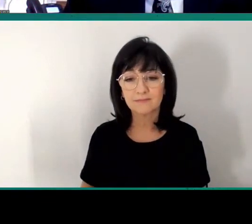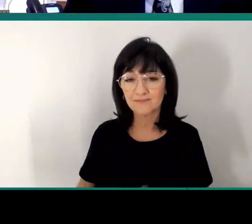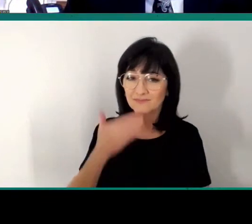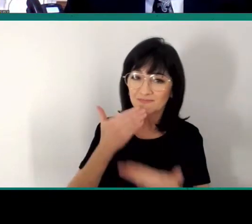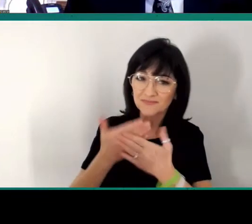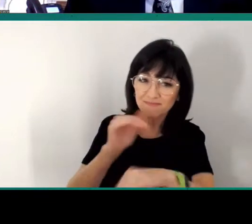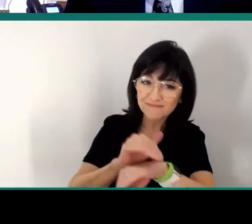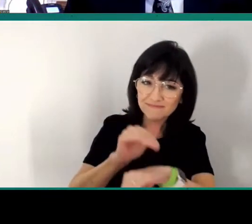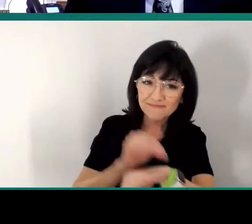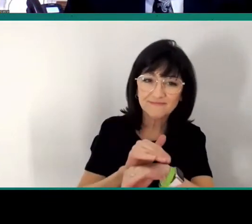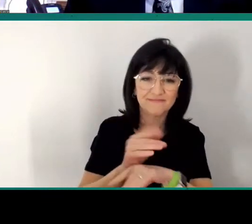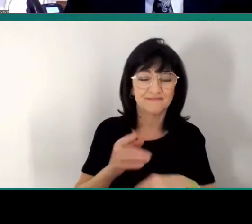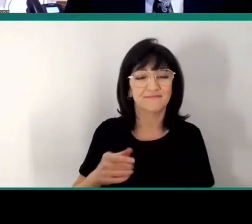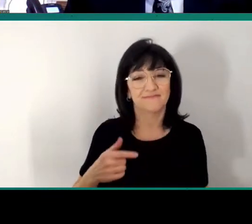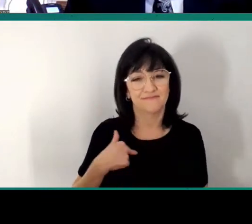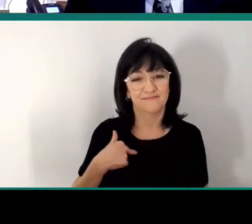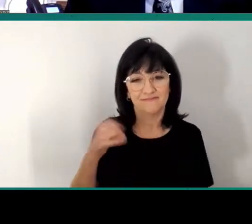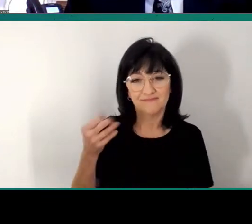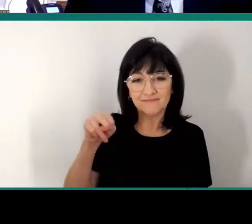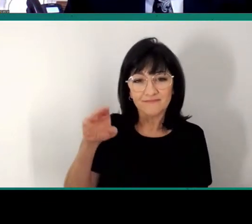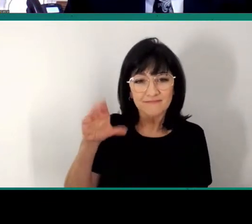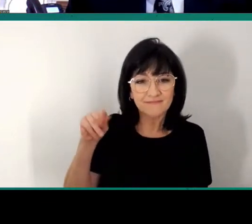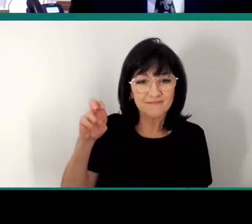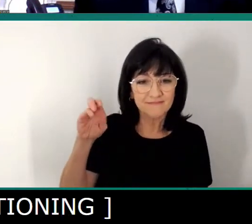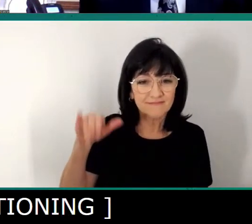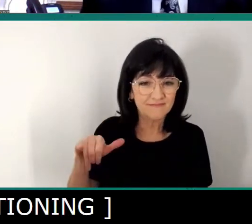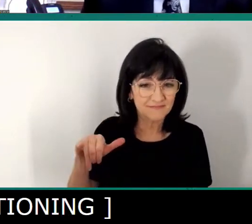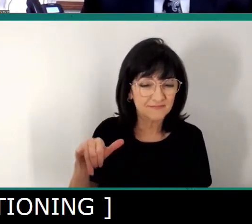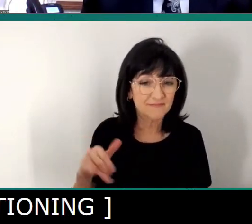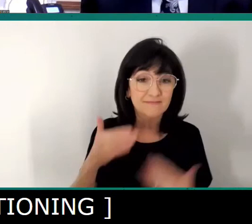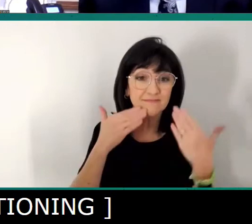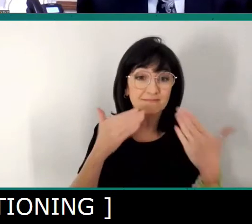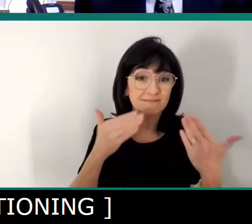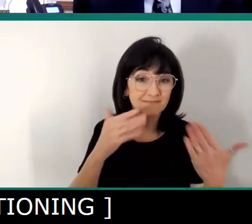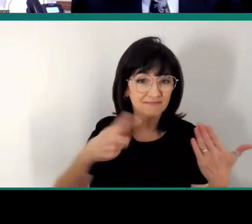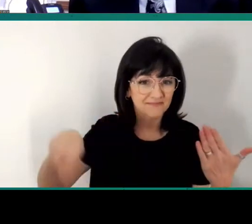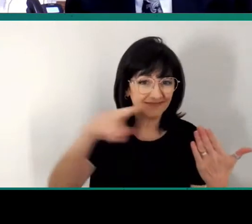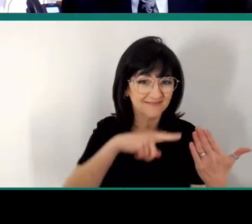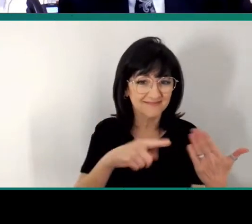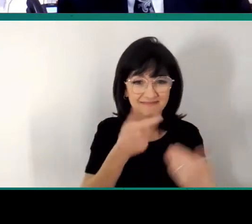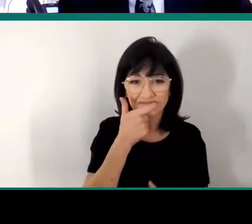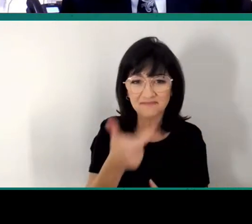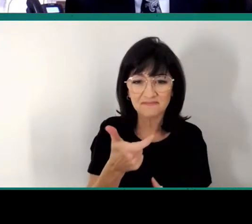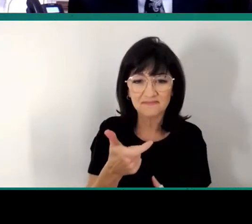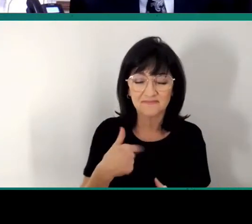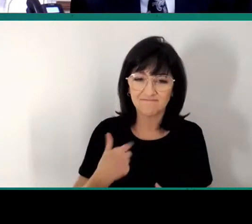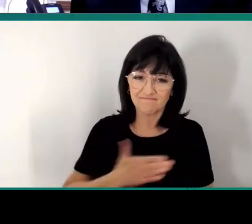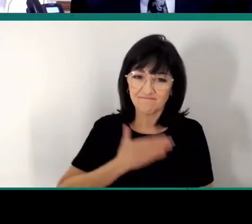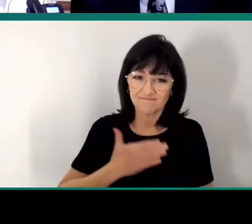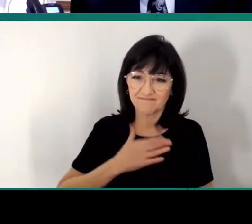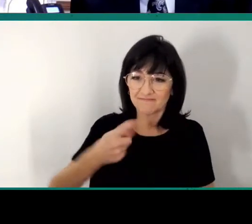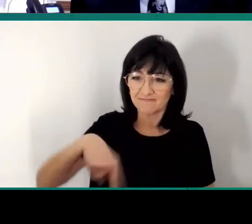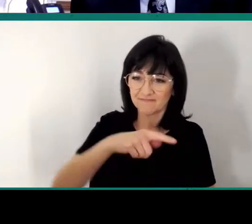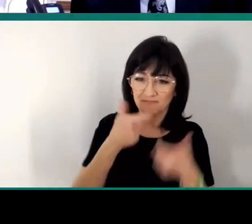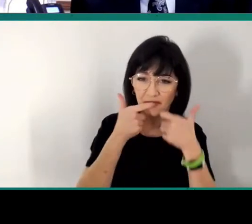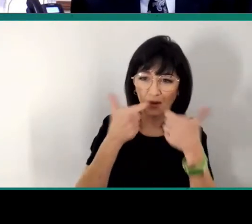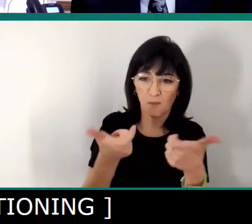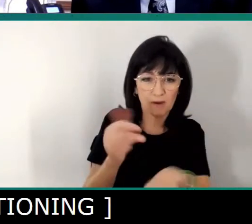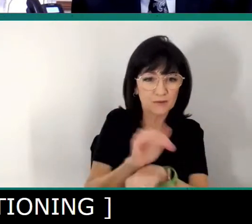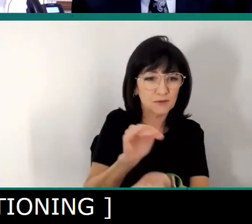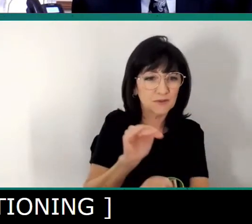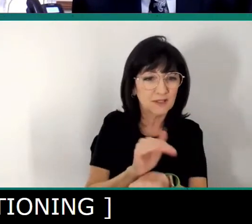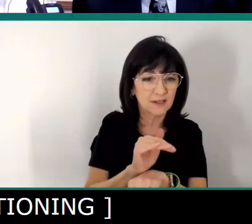Good evening, everyone. I'm Governor John Carney. Thank you for joining us this evening. We appreciate you tuning in. This is